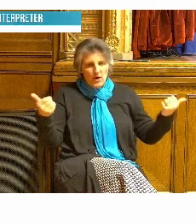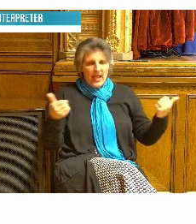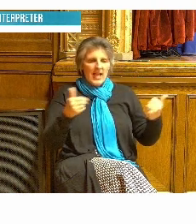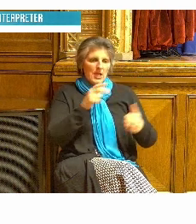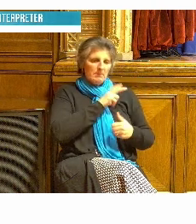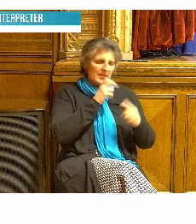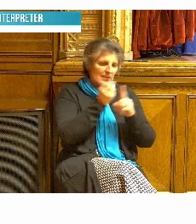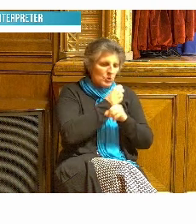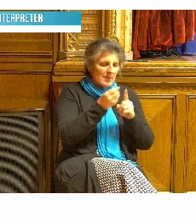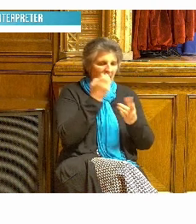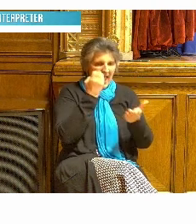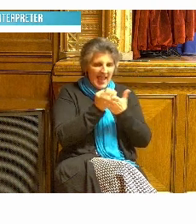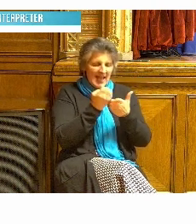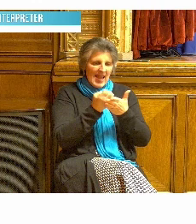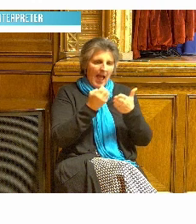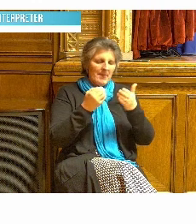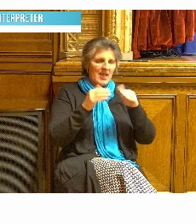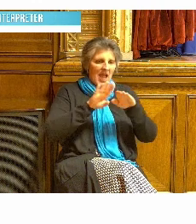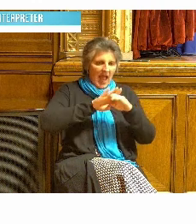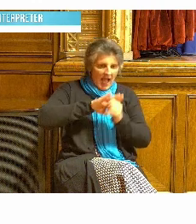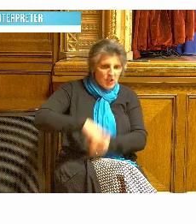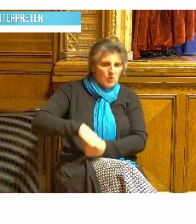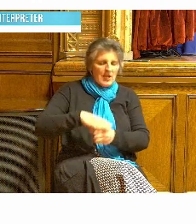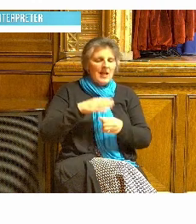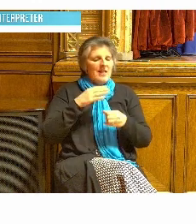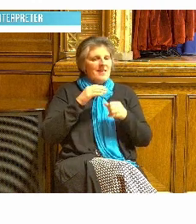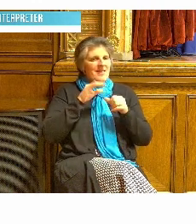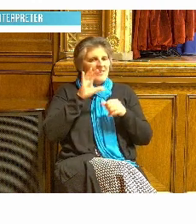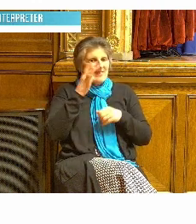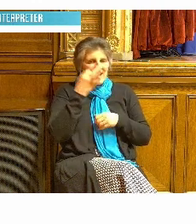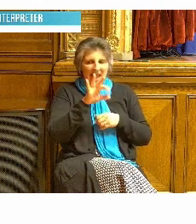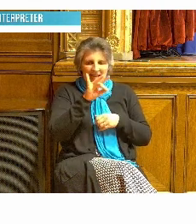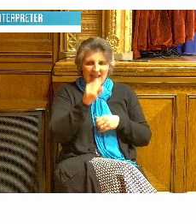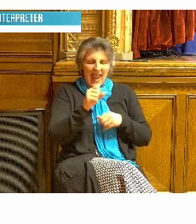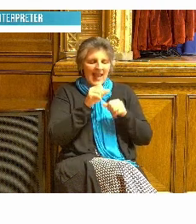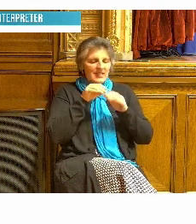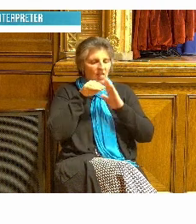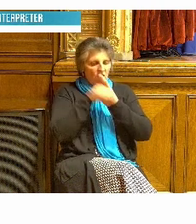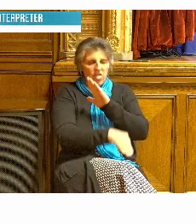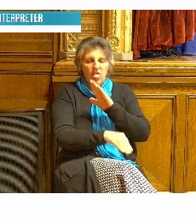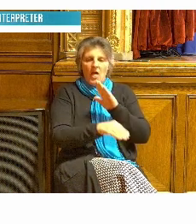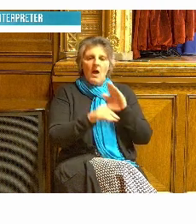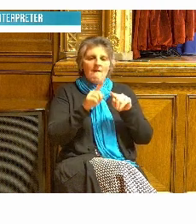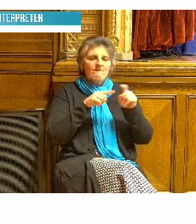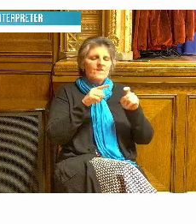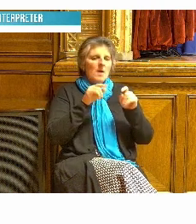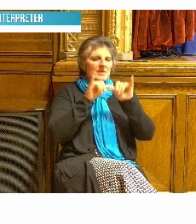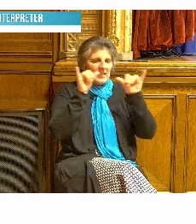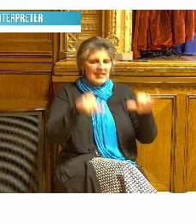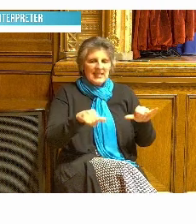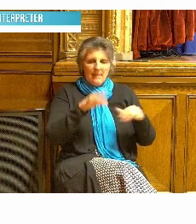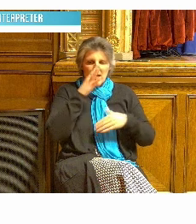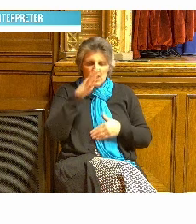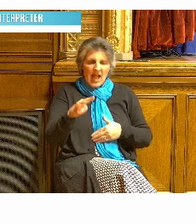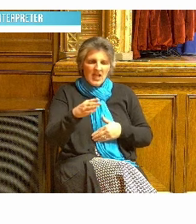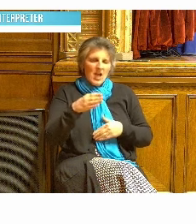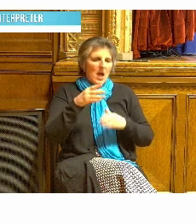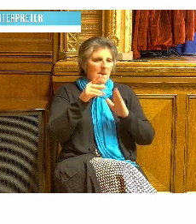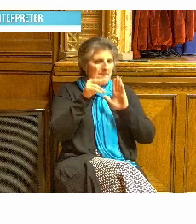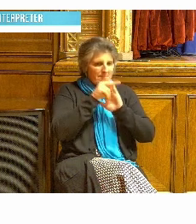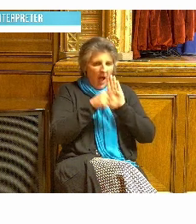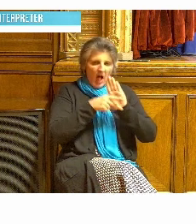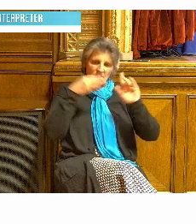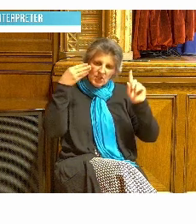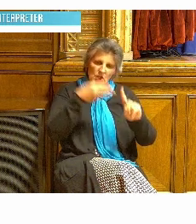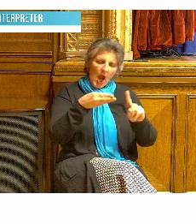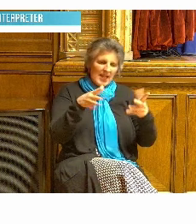economic exclusion. The crack epidemic of the 80s, fueled by systemic neglect and targeted policies, devastated Black